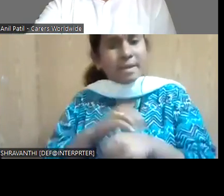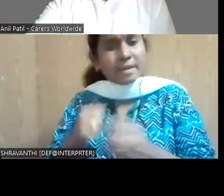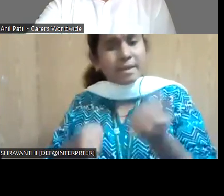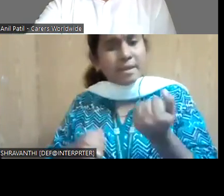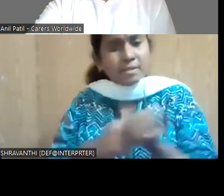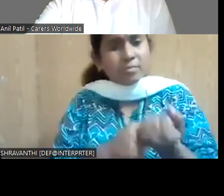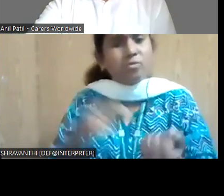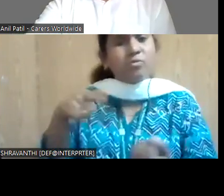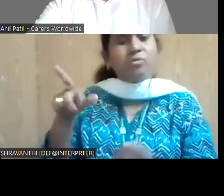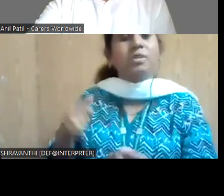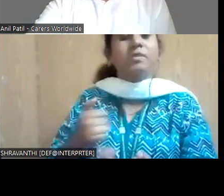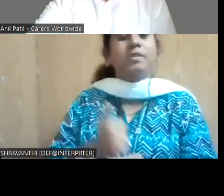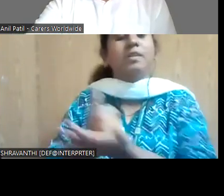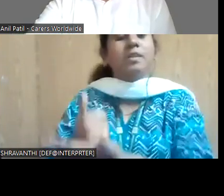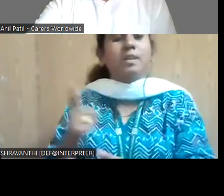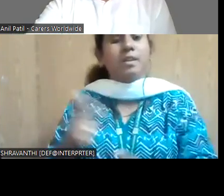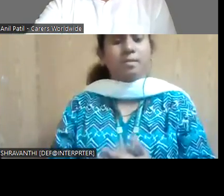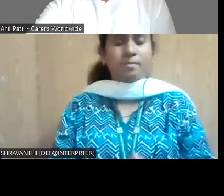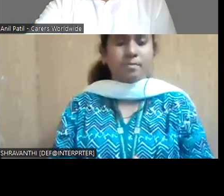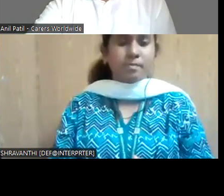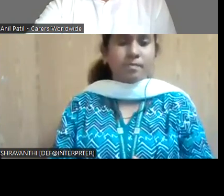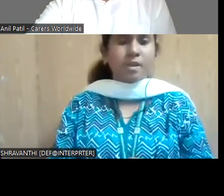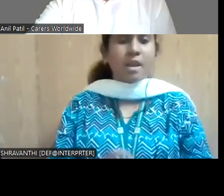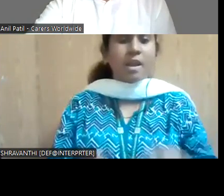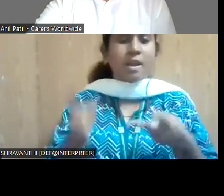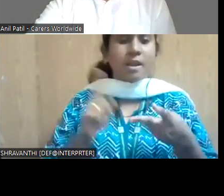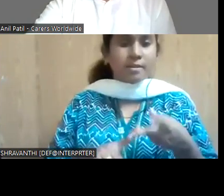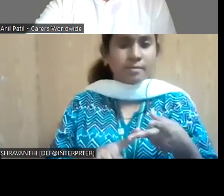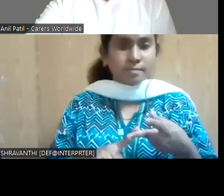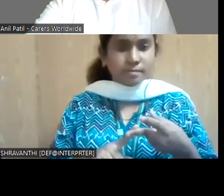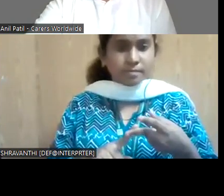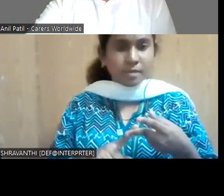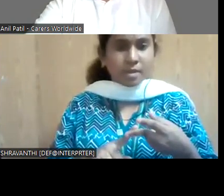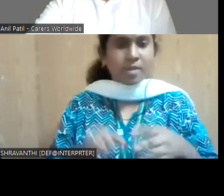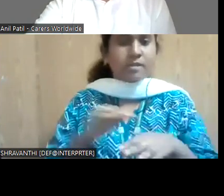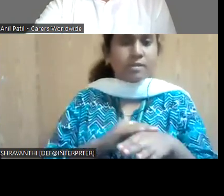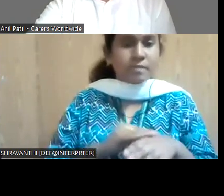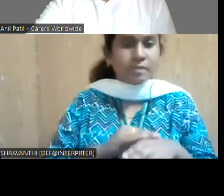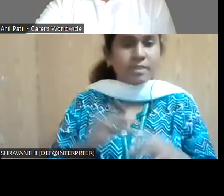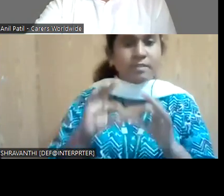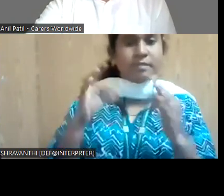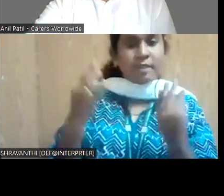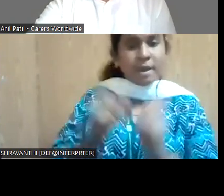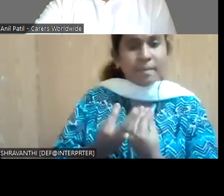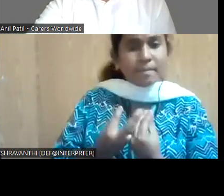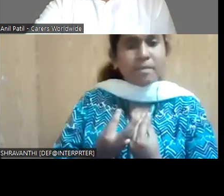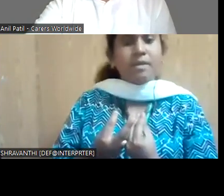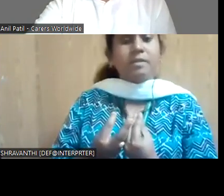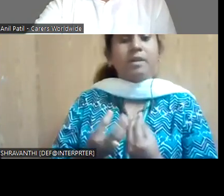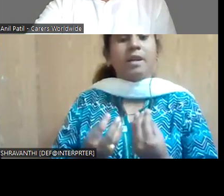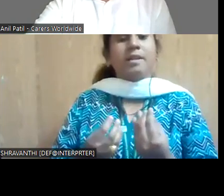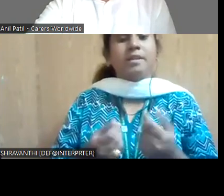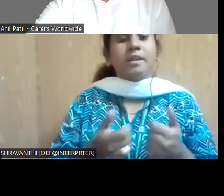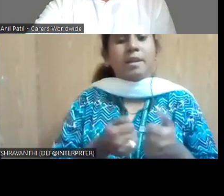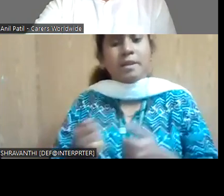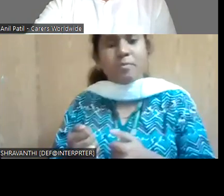benefit of Disha early intervention support. And Samajh is a respite care services for the families, whoever is a remote area kind